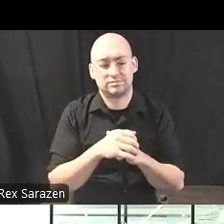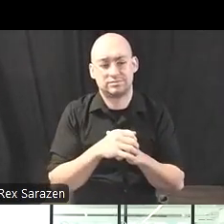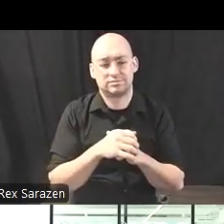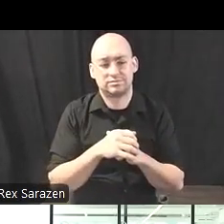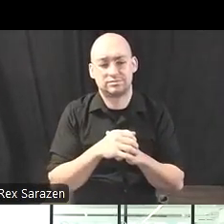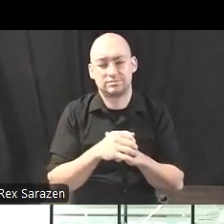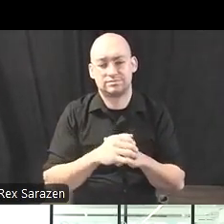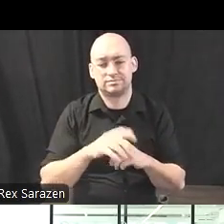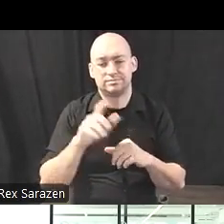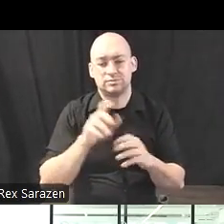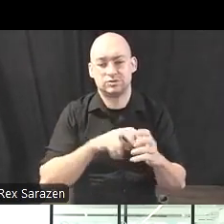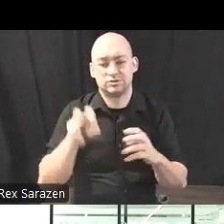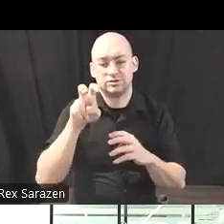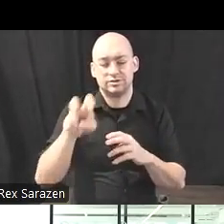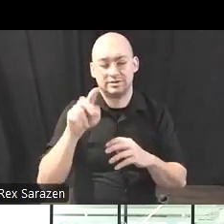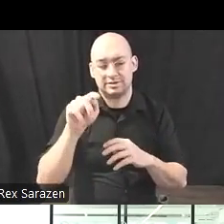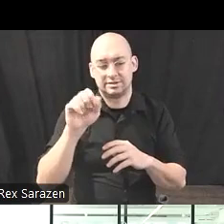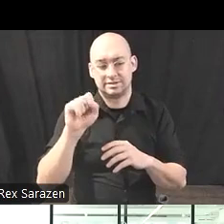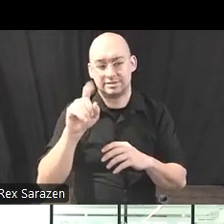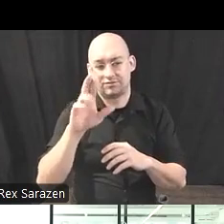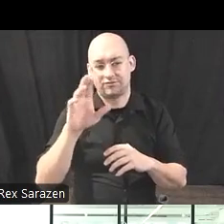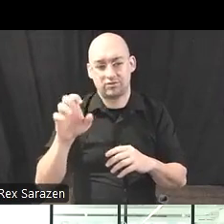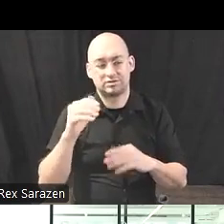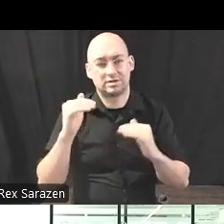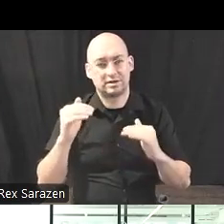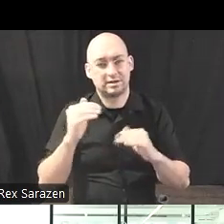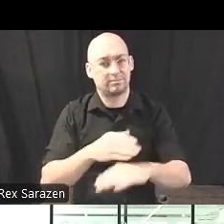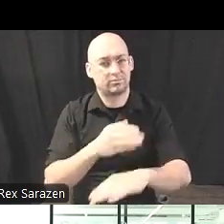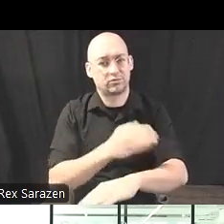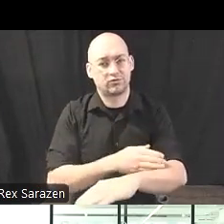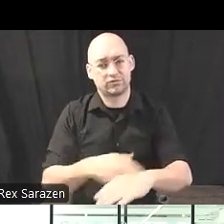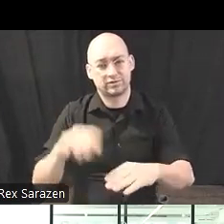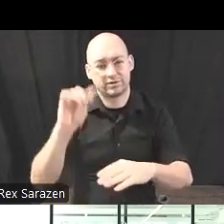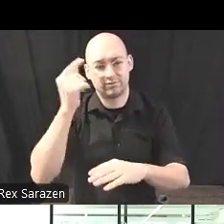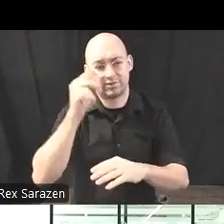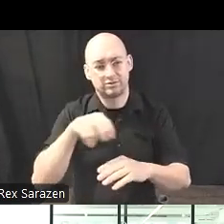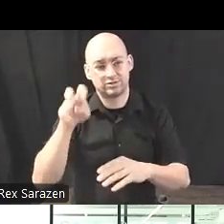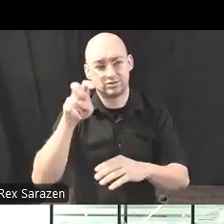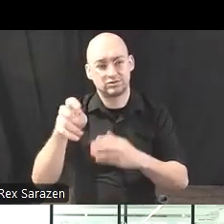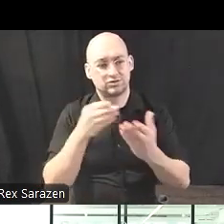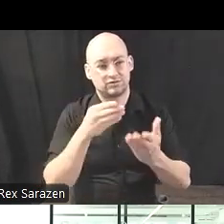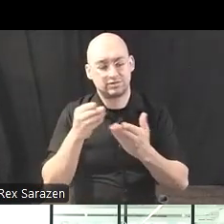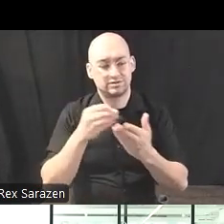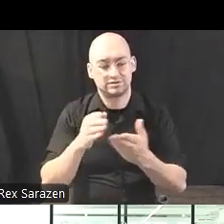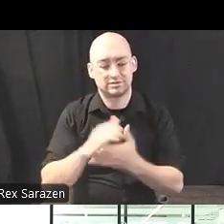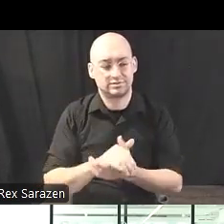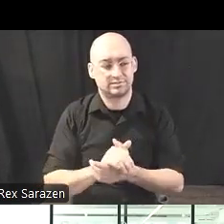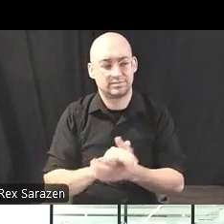Force report to improve the provision and governance of accessible transportation services. And then